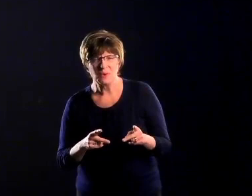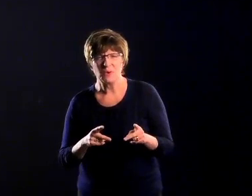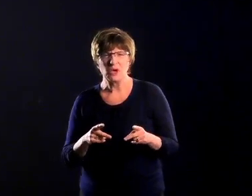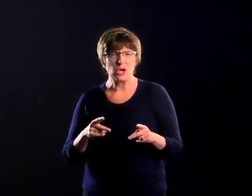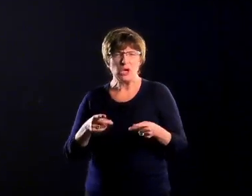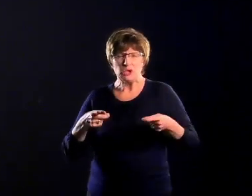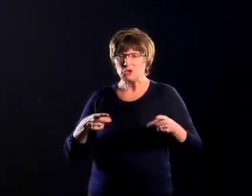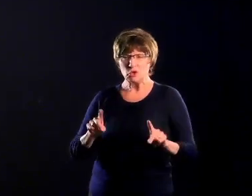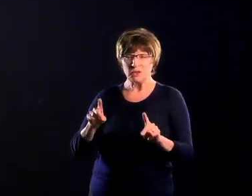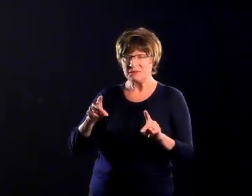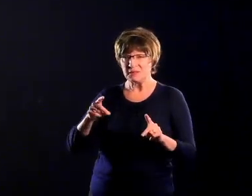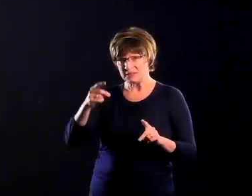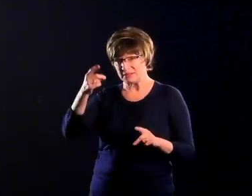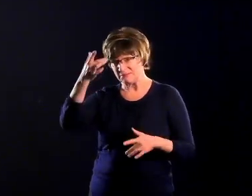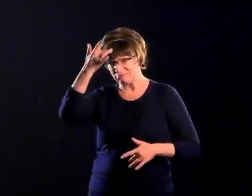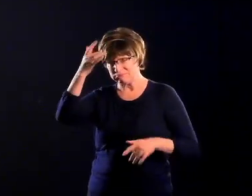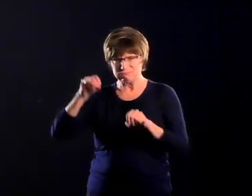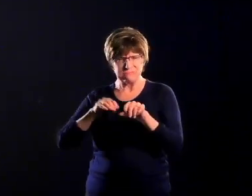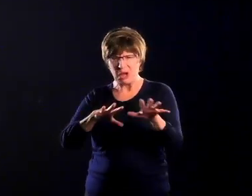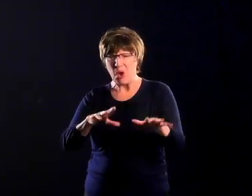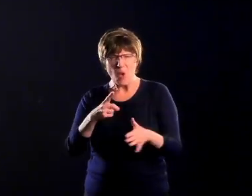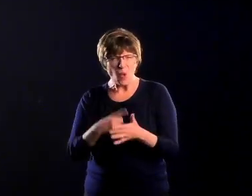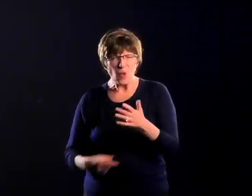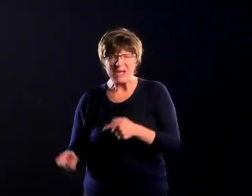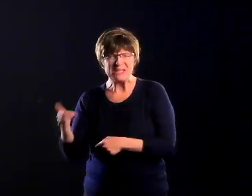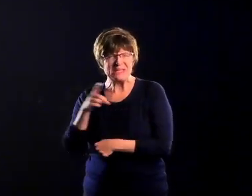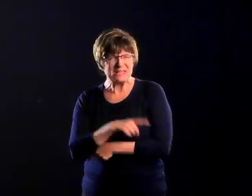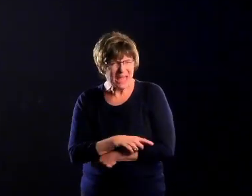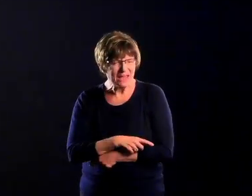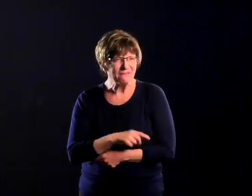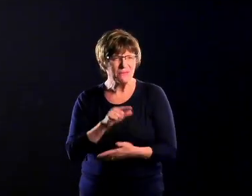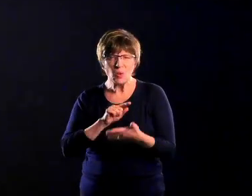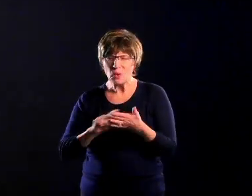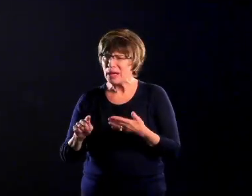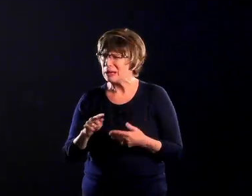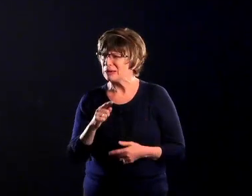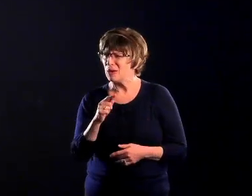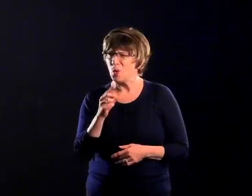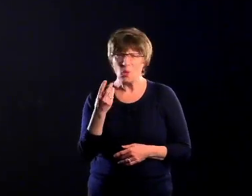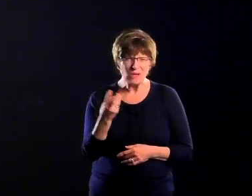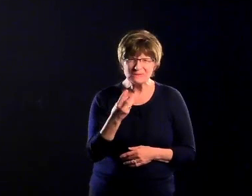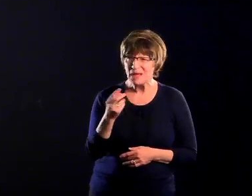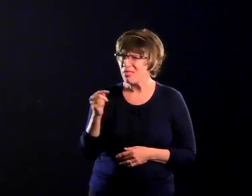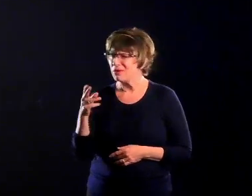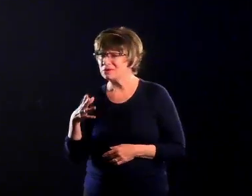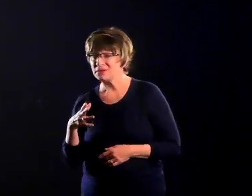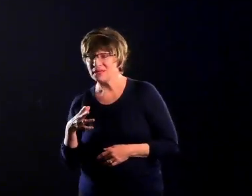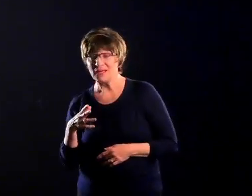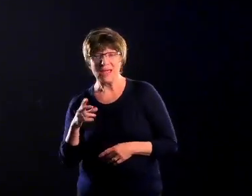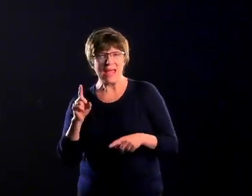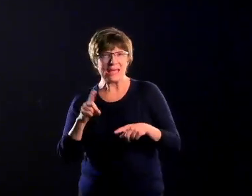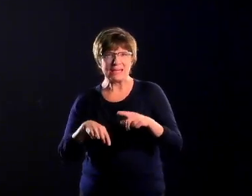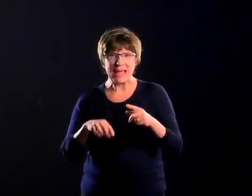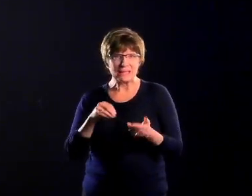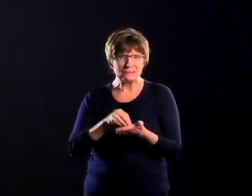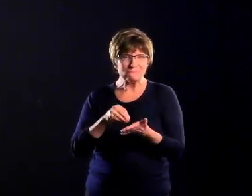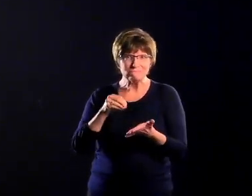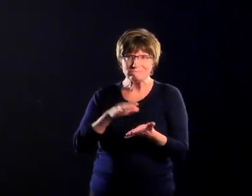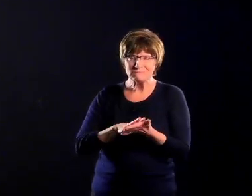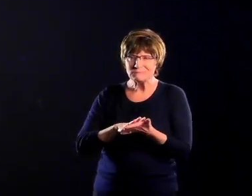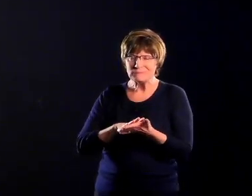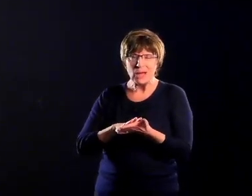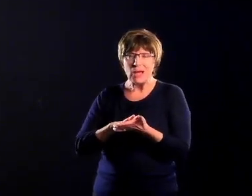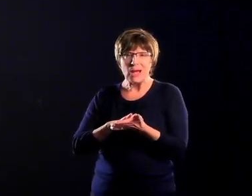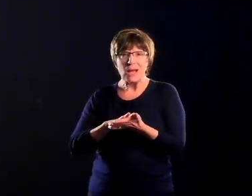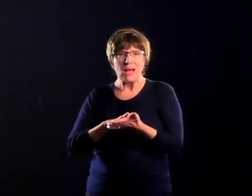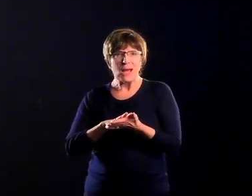anyway? Is it Wednesday? Is it Thursday? Is it Monday? What day of the week is it? And we lose track of time because we've kind of lost our